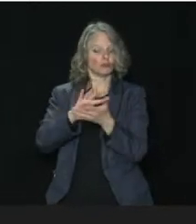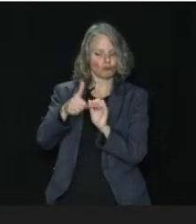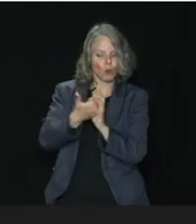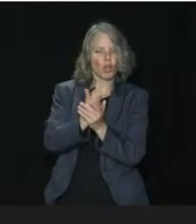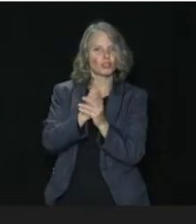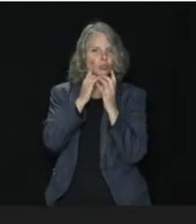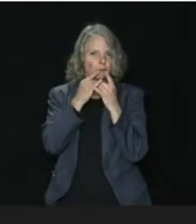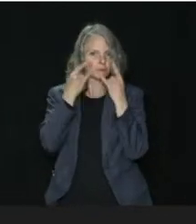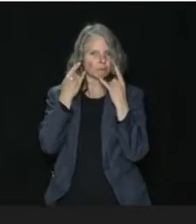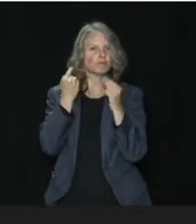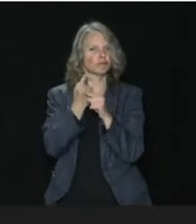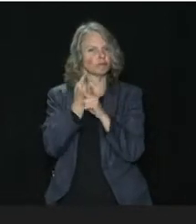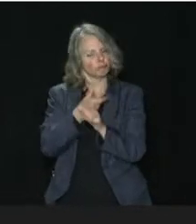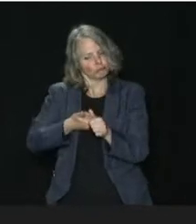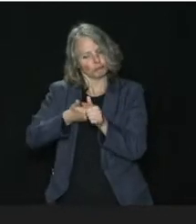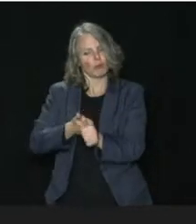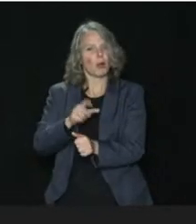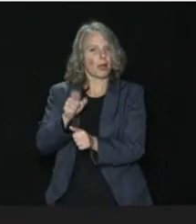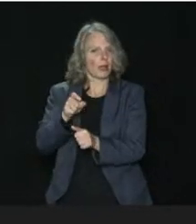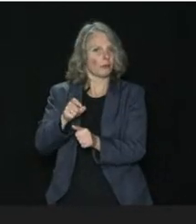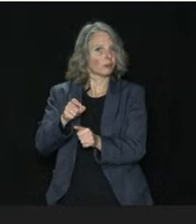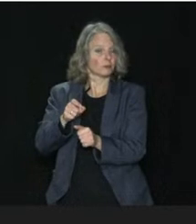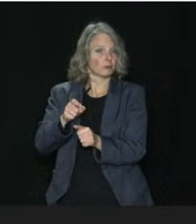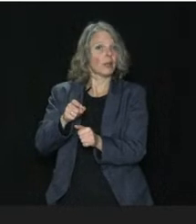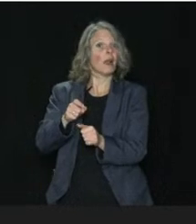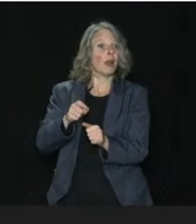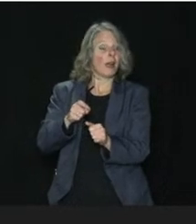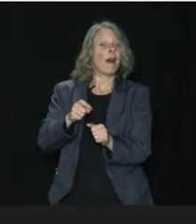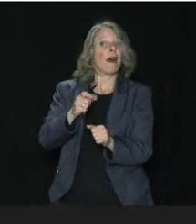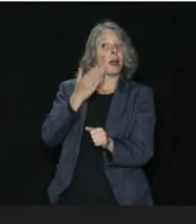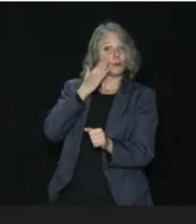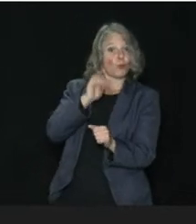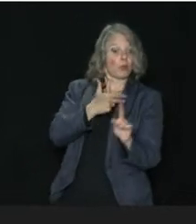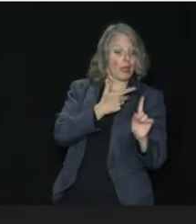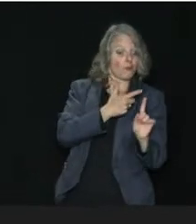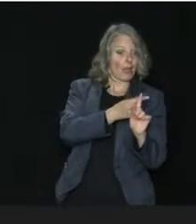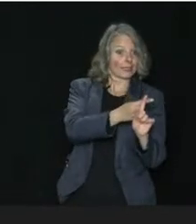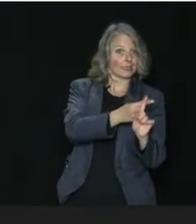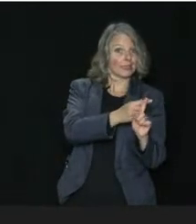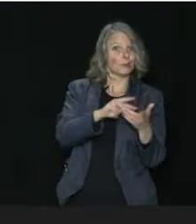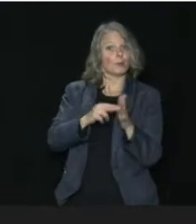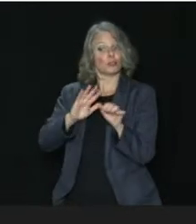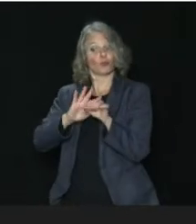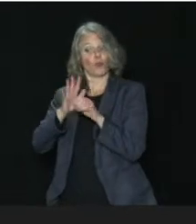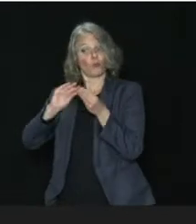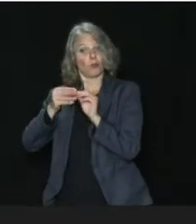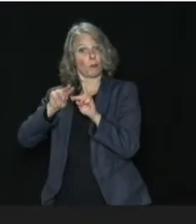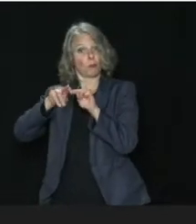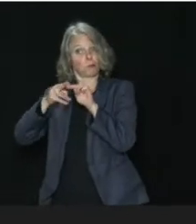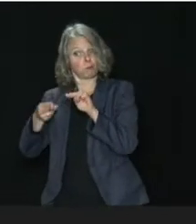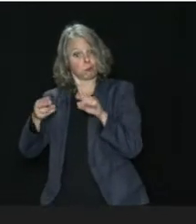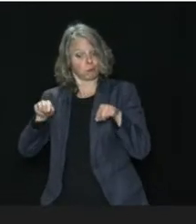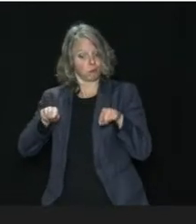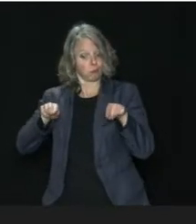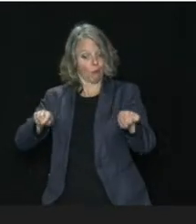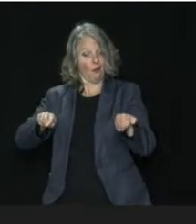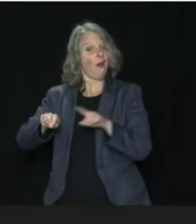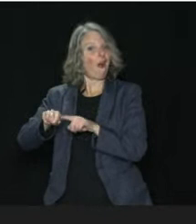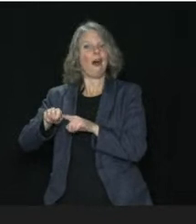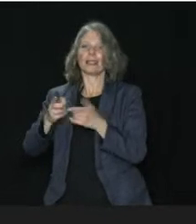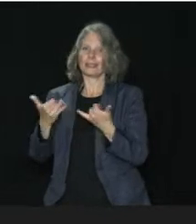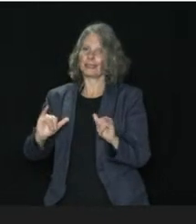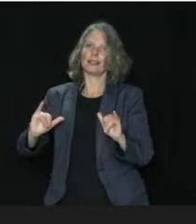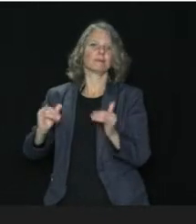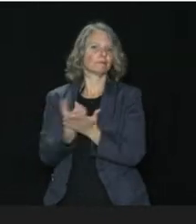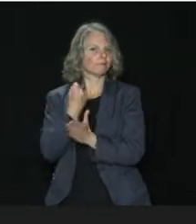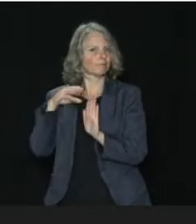space practices, even as we're beginning to see the positive impacts of COVID-19 vaccines. This May the 4th and during the month of